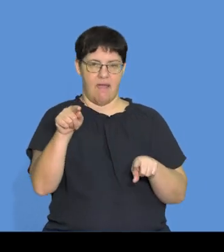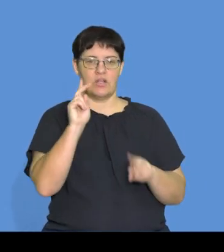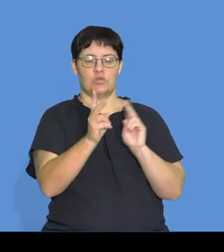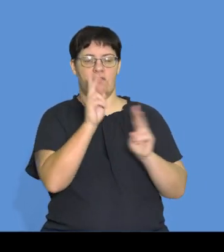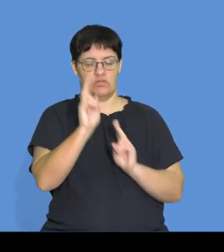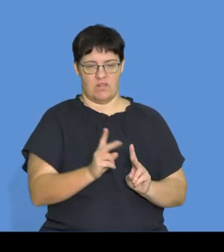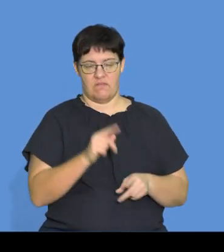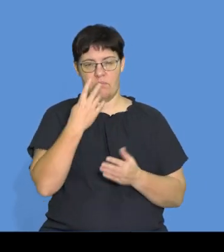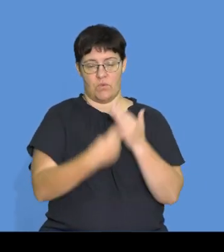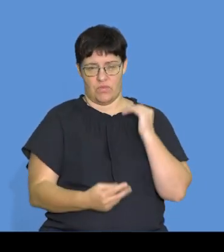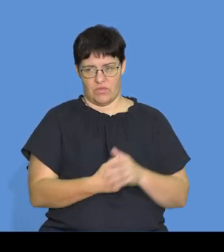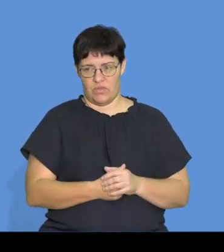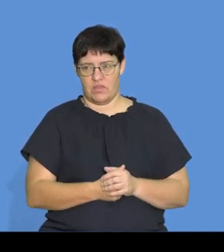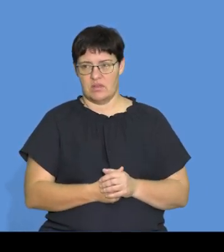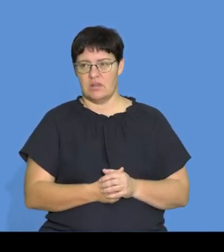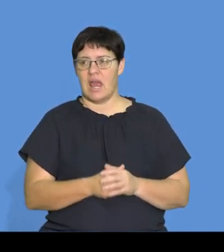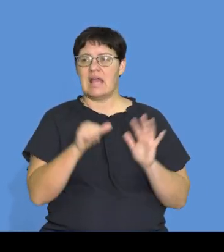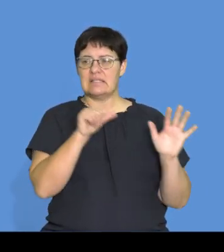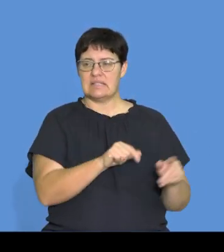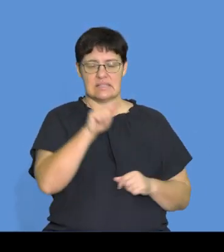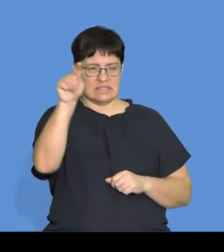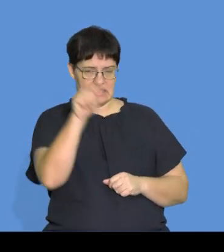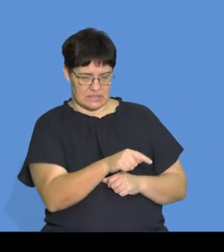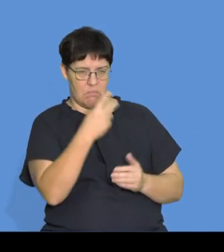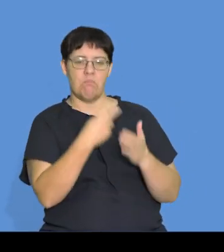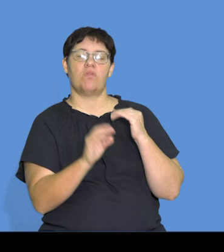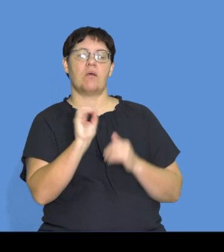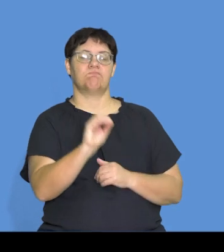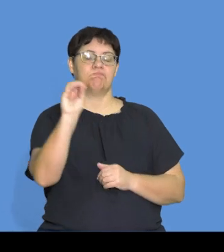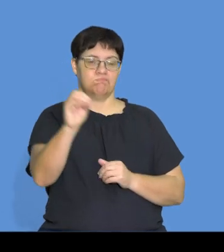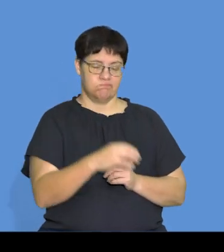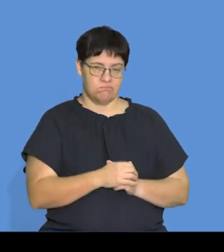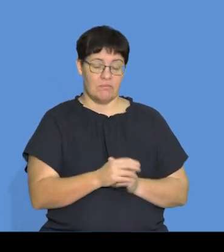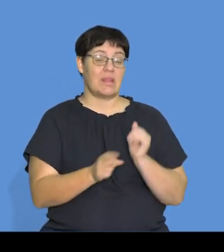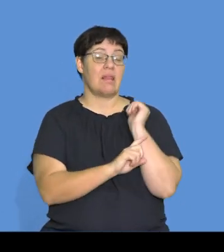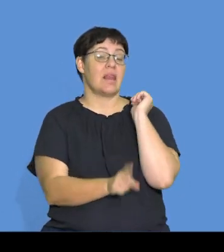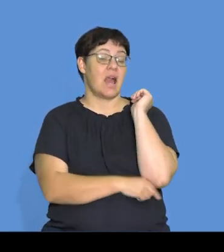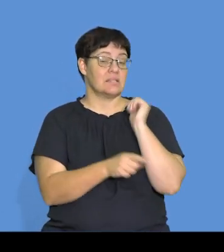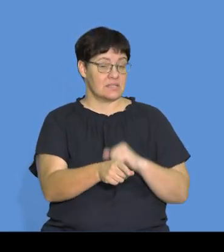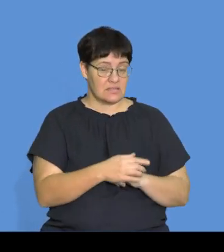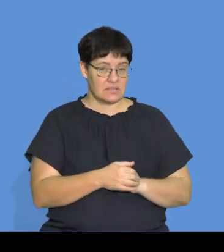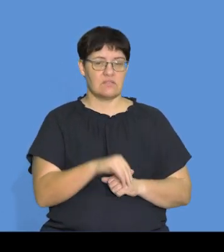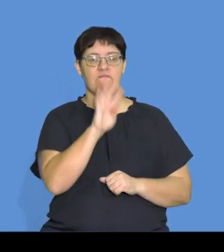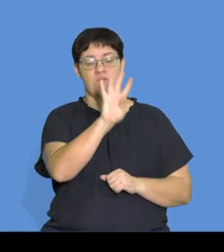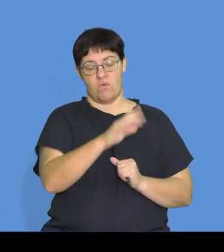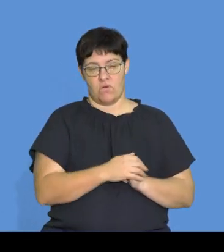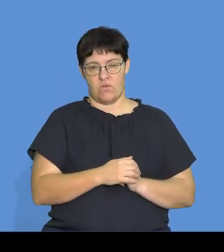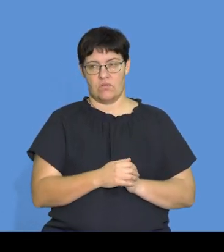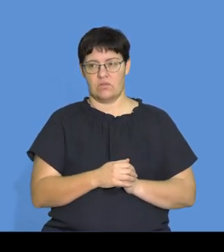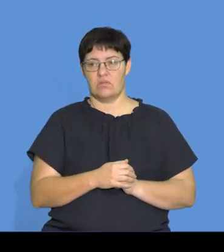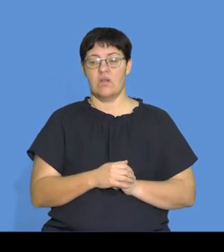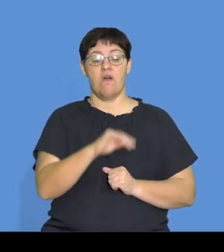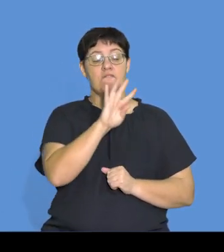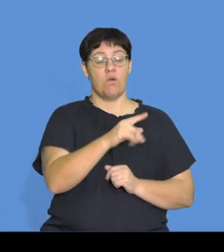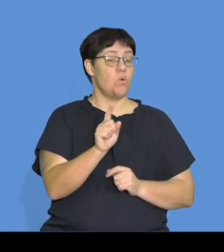that's appearing and there's a 6 that is appearing on both my lists. But the last one now will be 4. The multiples of